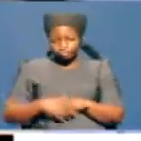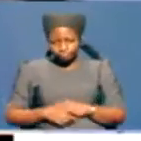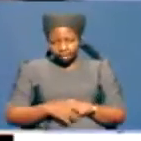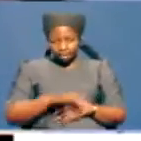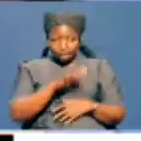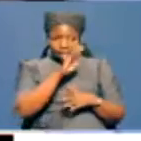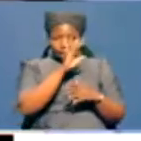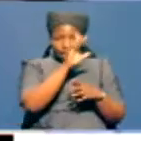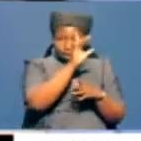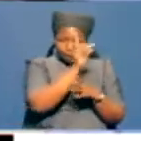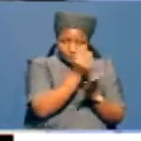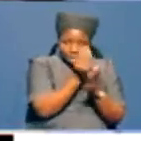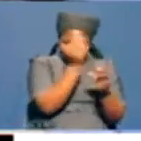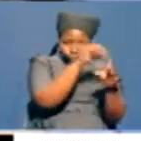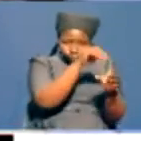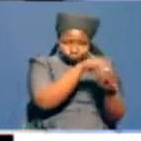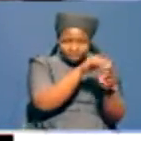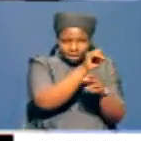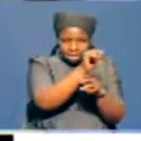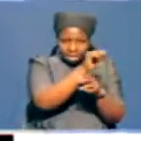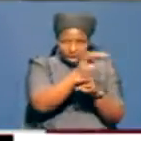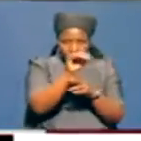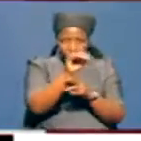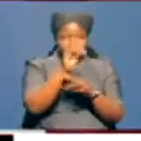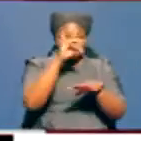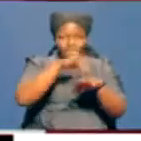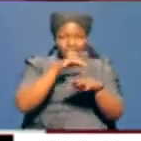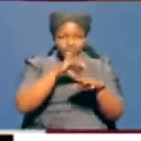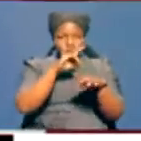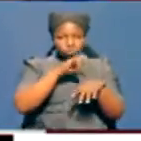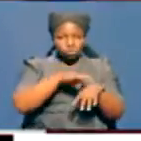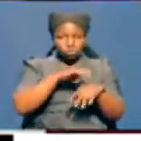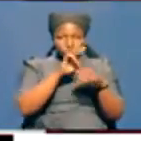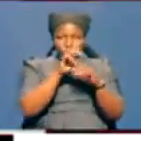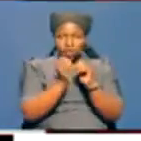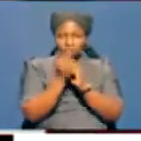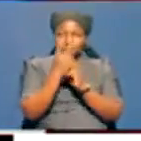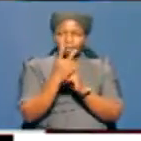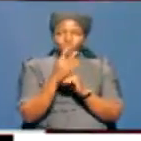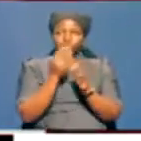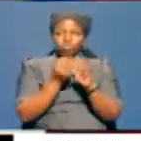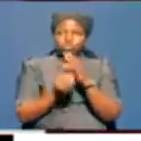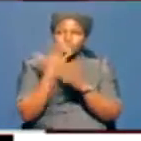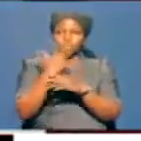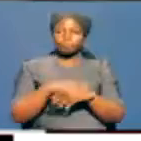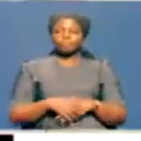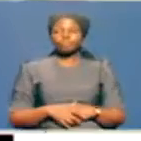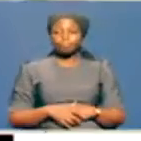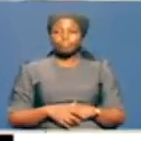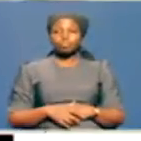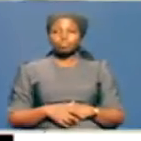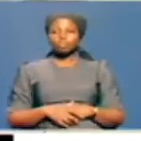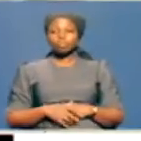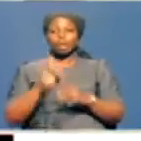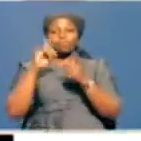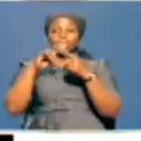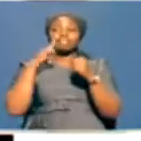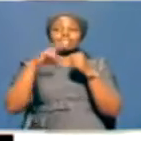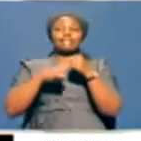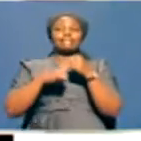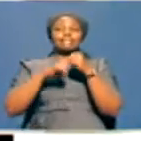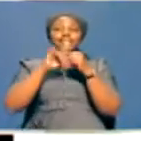SACCOs waded through the COVID-19 pandemic to grow by 12.75% in assets to